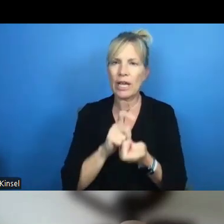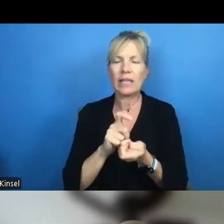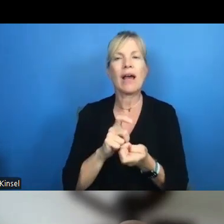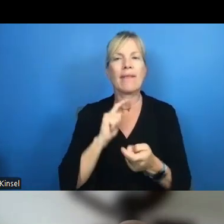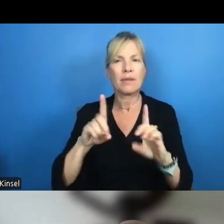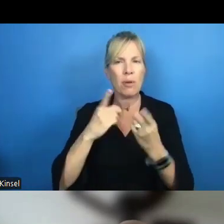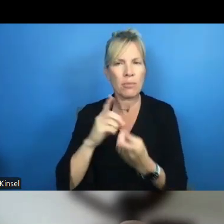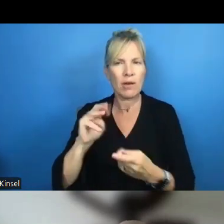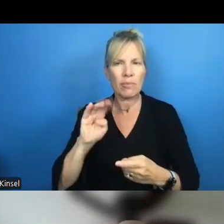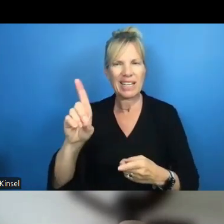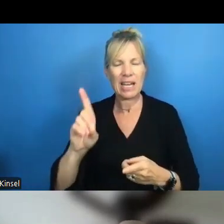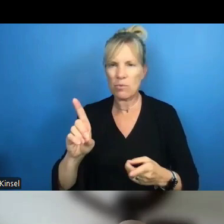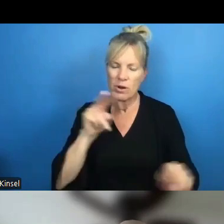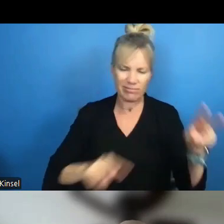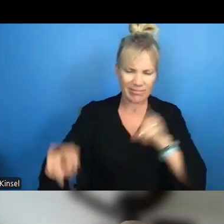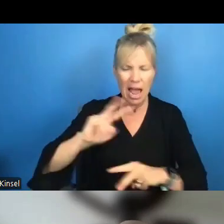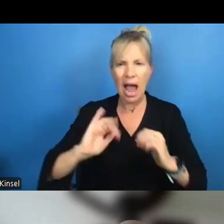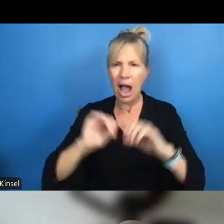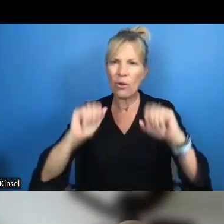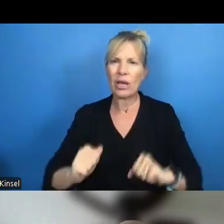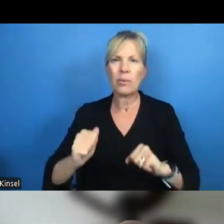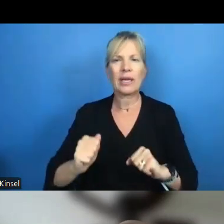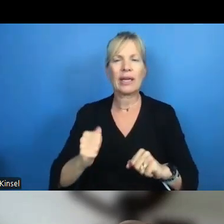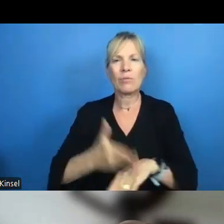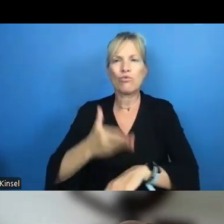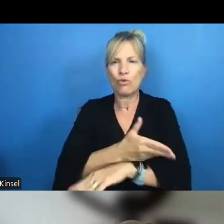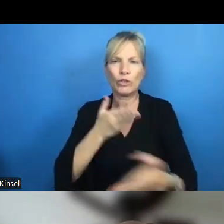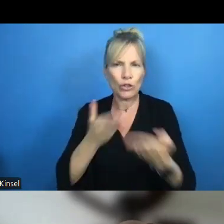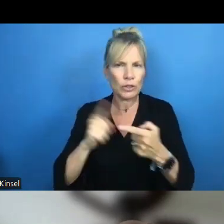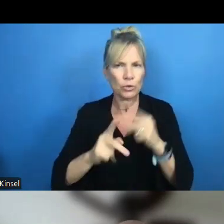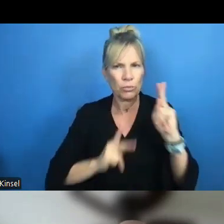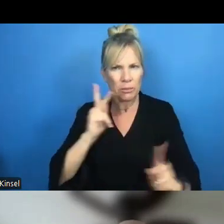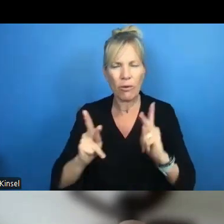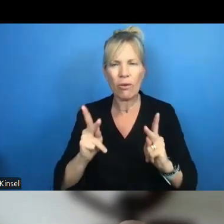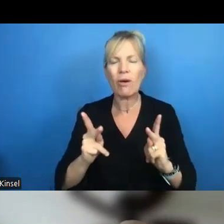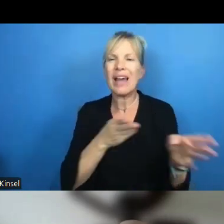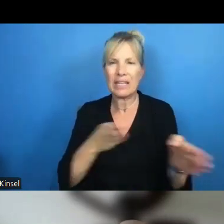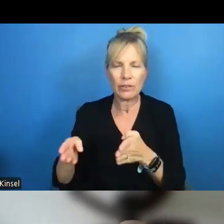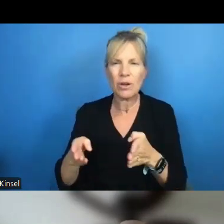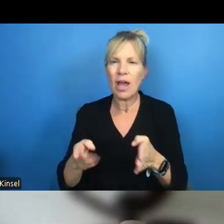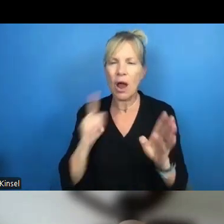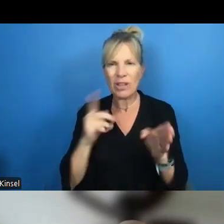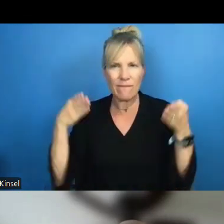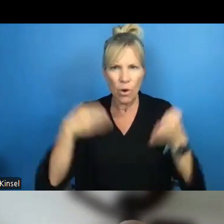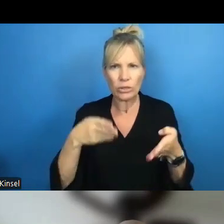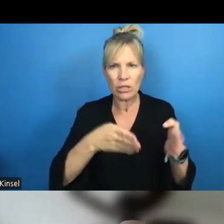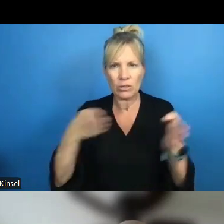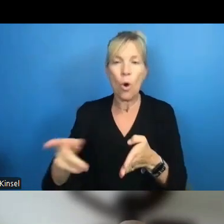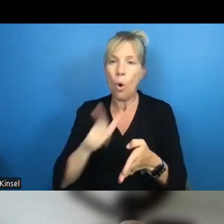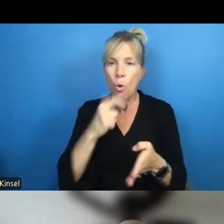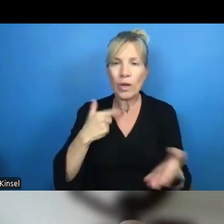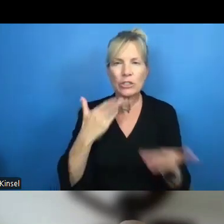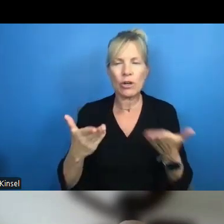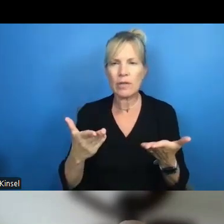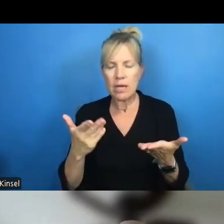Medicaid to really look at how we can better serve individuals and really focused on the individuals we served and looked